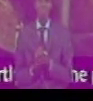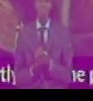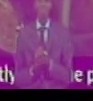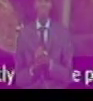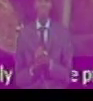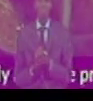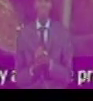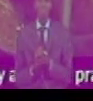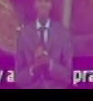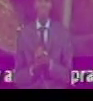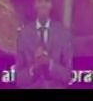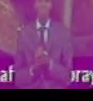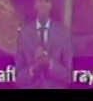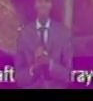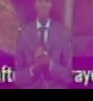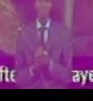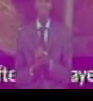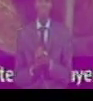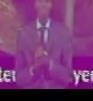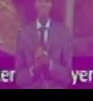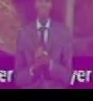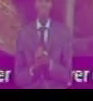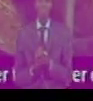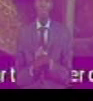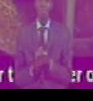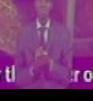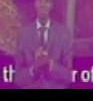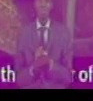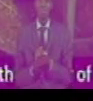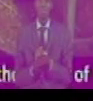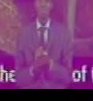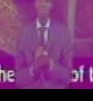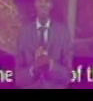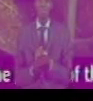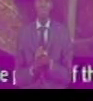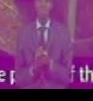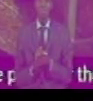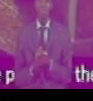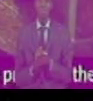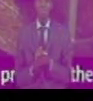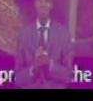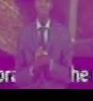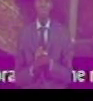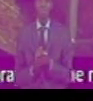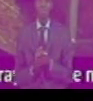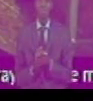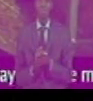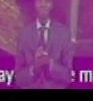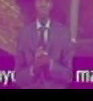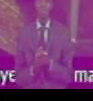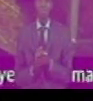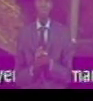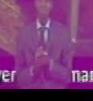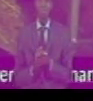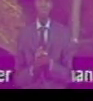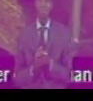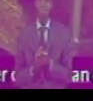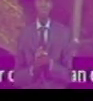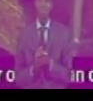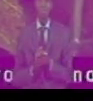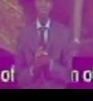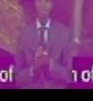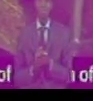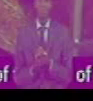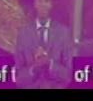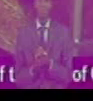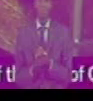peke? A day about the mess of the other do. At the daddy, look at program me going again. And yet him, Paris and I can